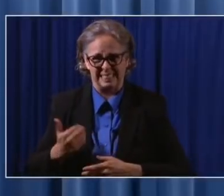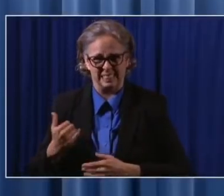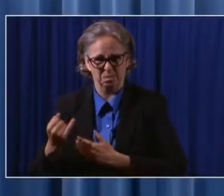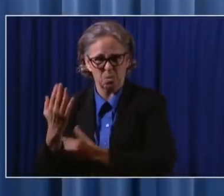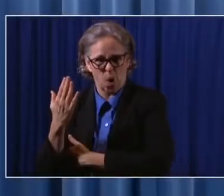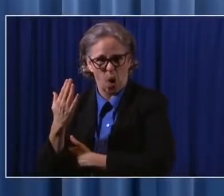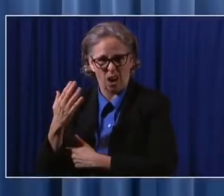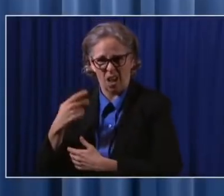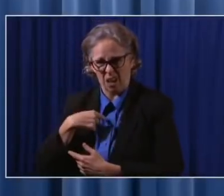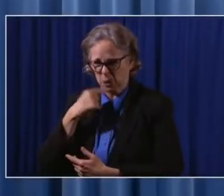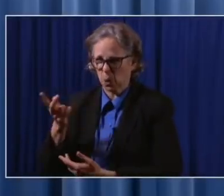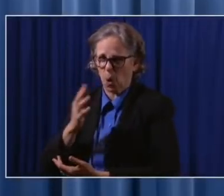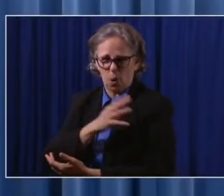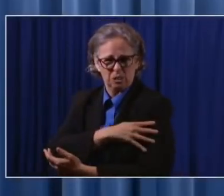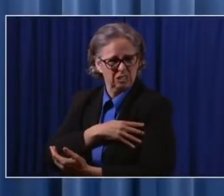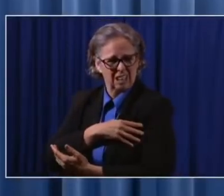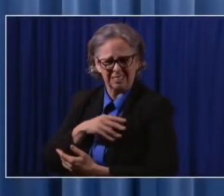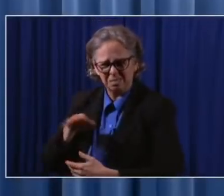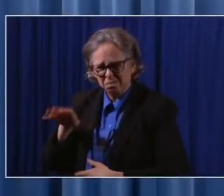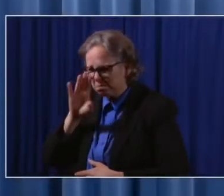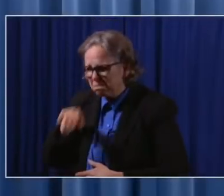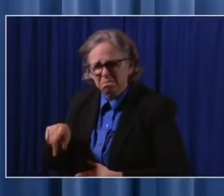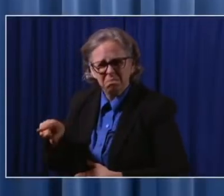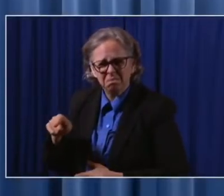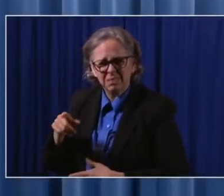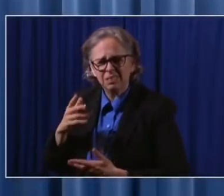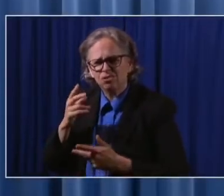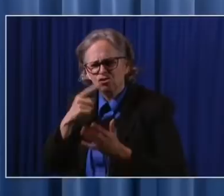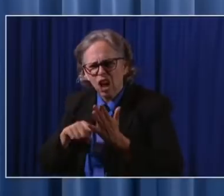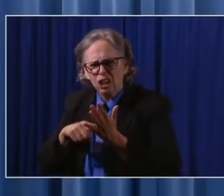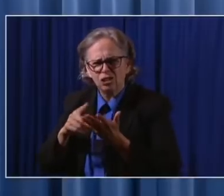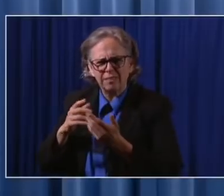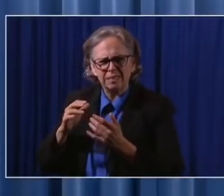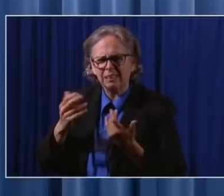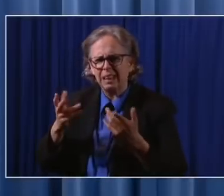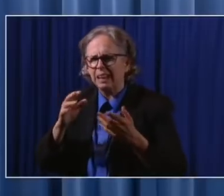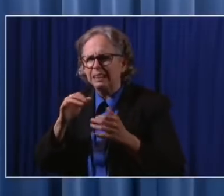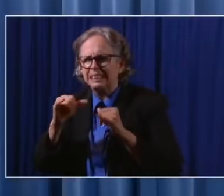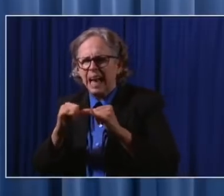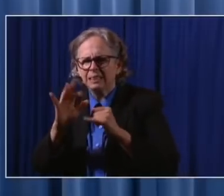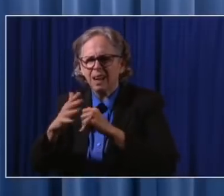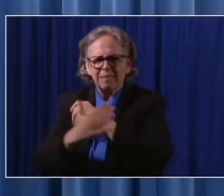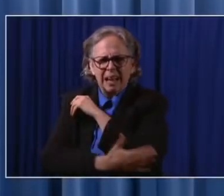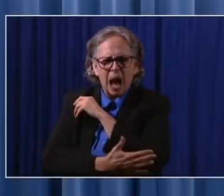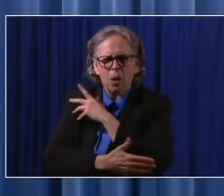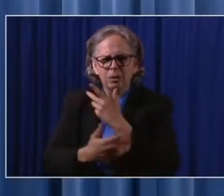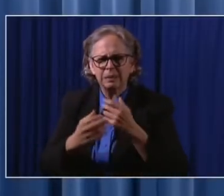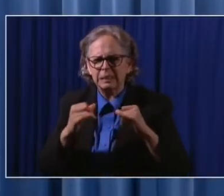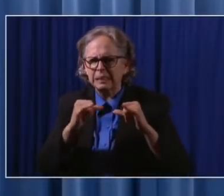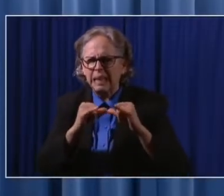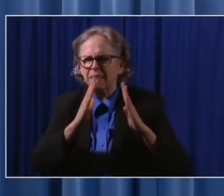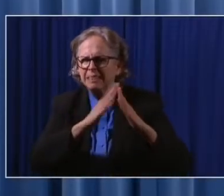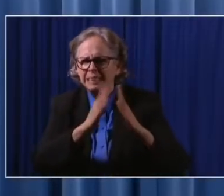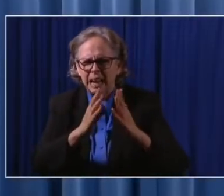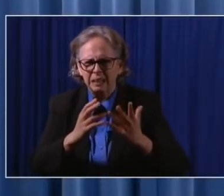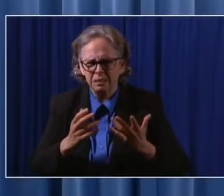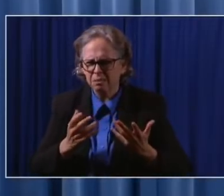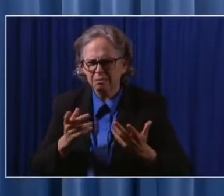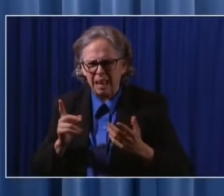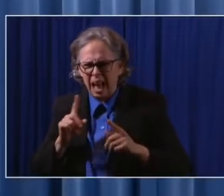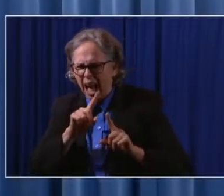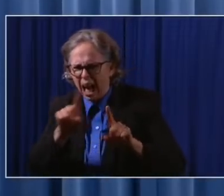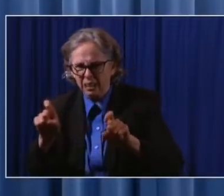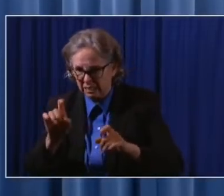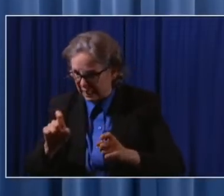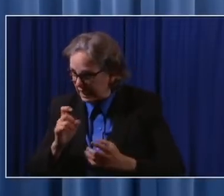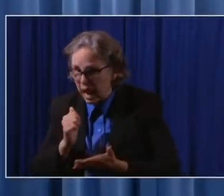of our mid-level counties in size and cities and see if they want us to come in. We're